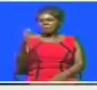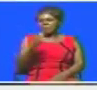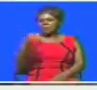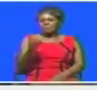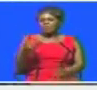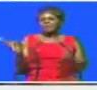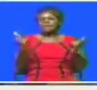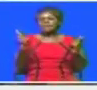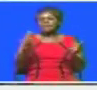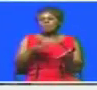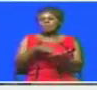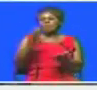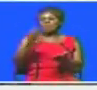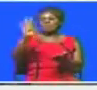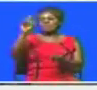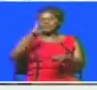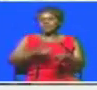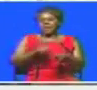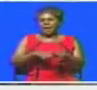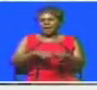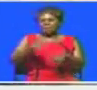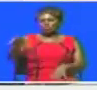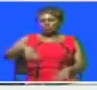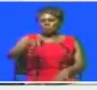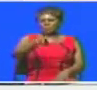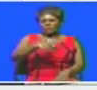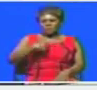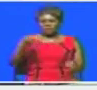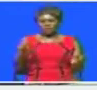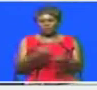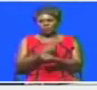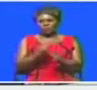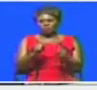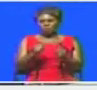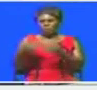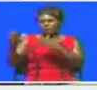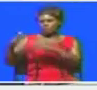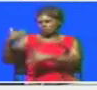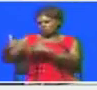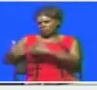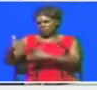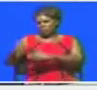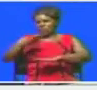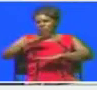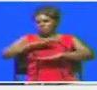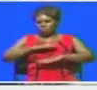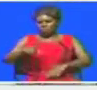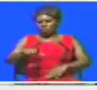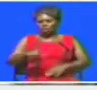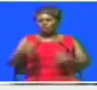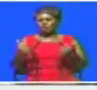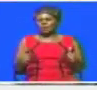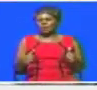is ready to have more than triple the number of stores available. We cannot go outside the borders yet. We have not satisfied the local market.